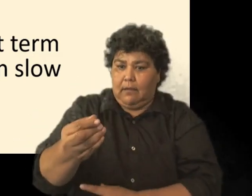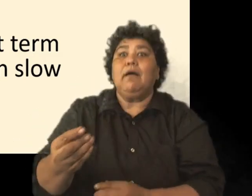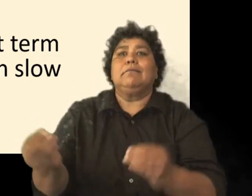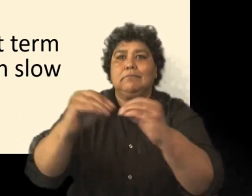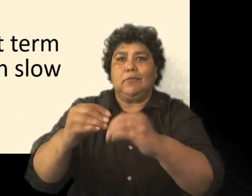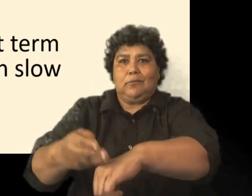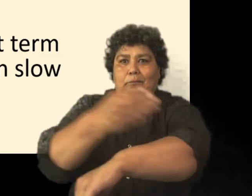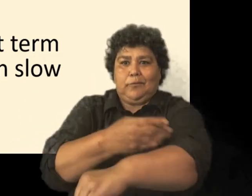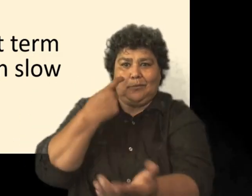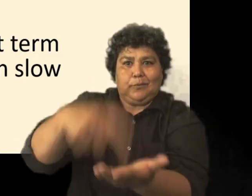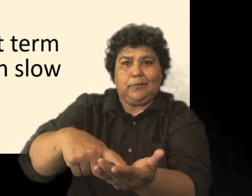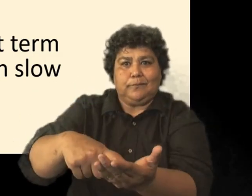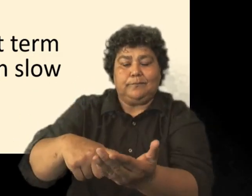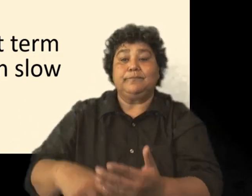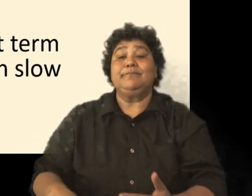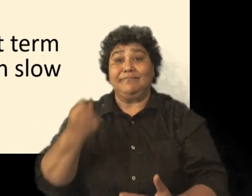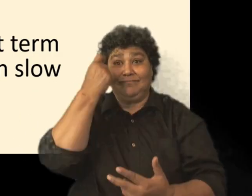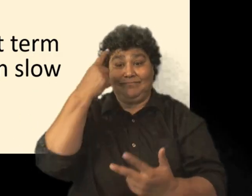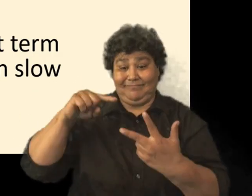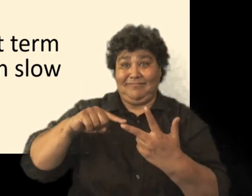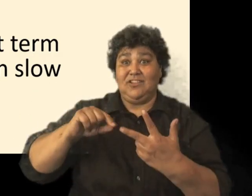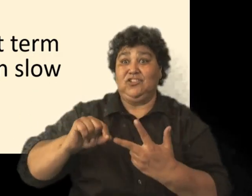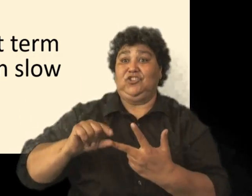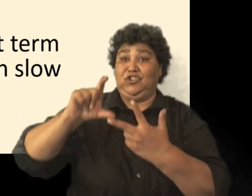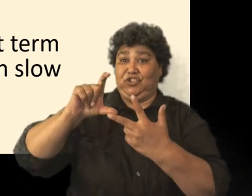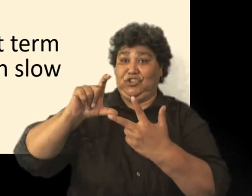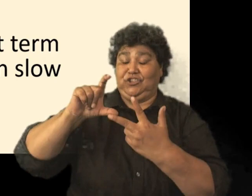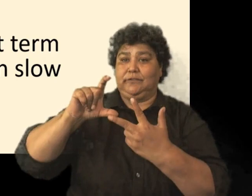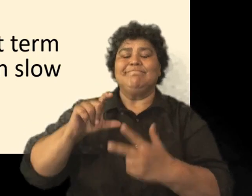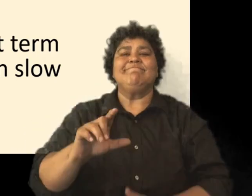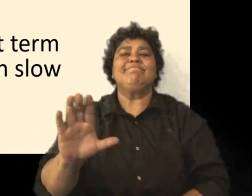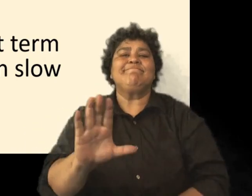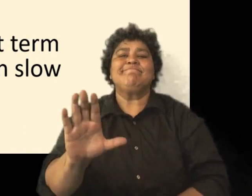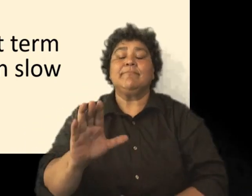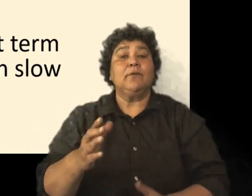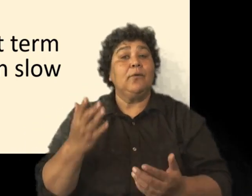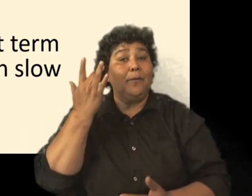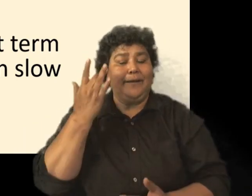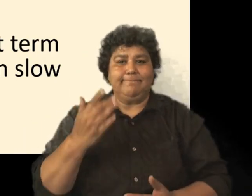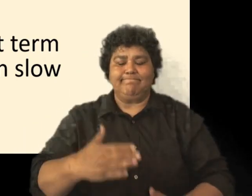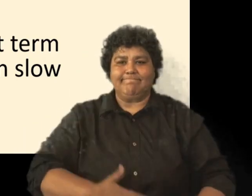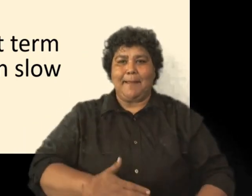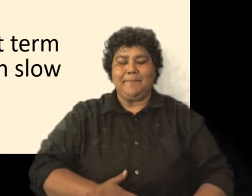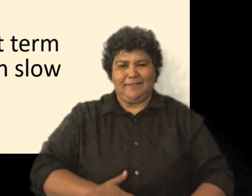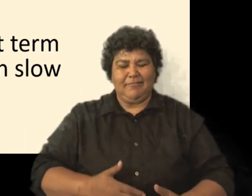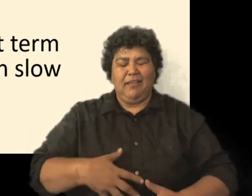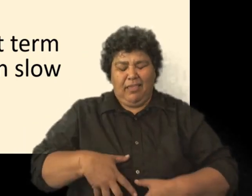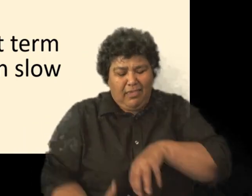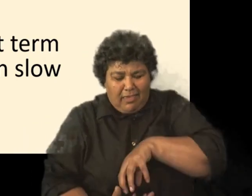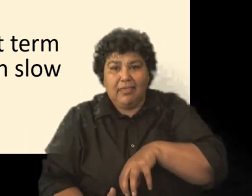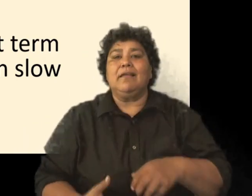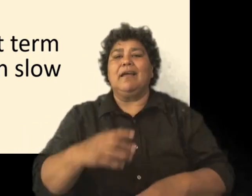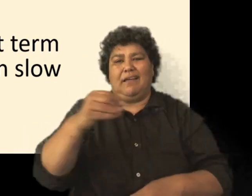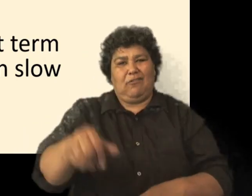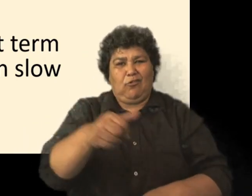NAC. But further increases in dose above that high dose caused upset stomach and other similar problems of